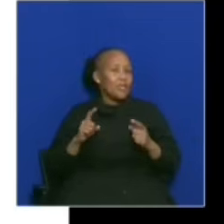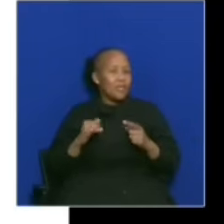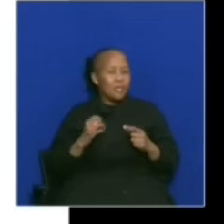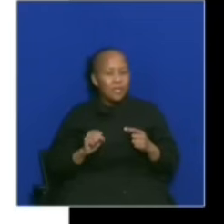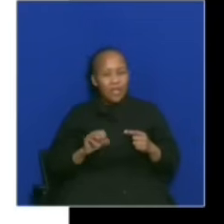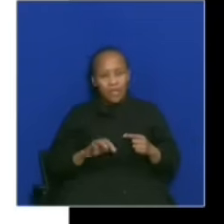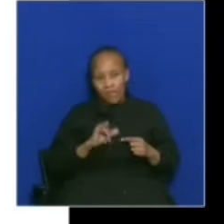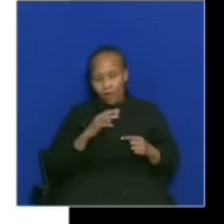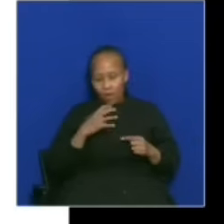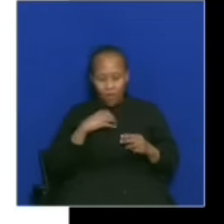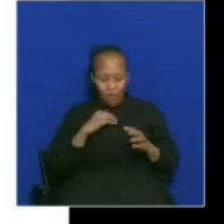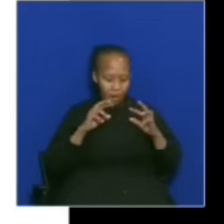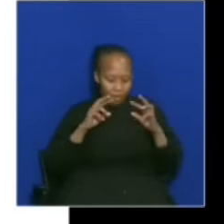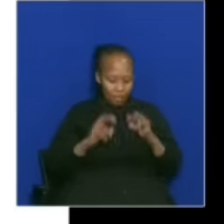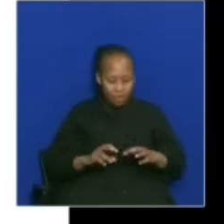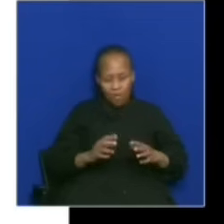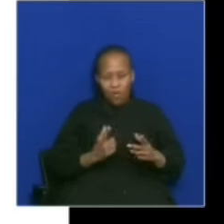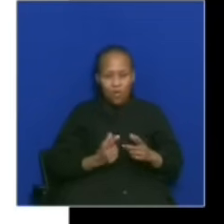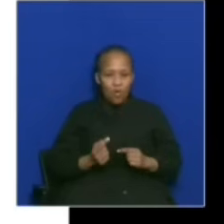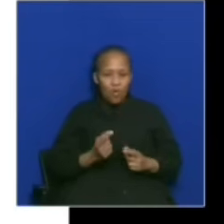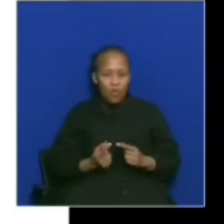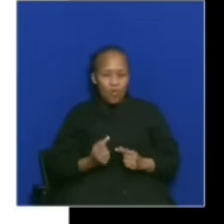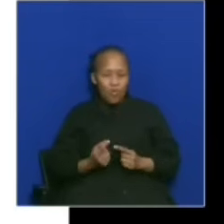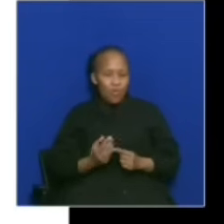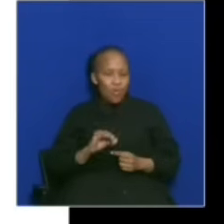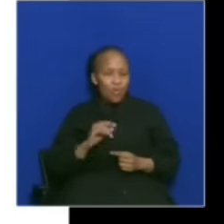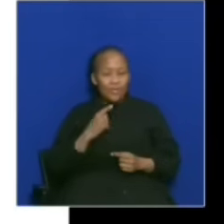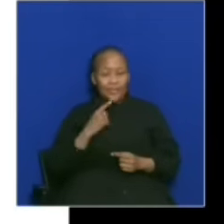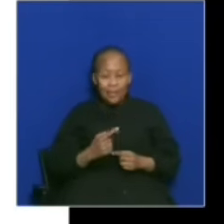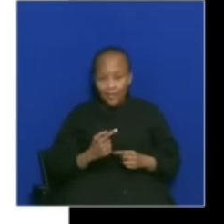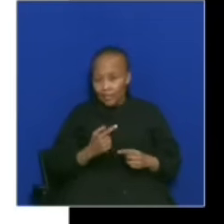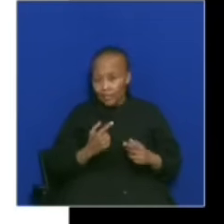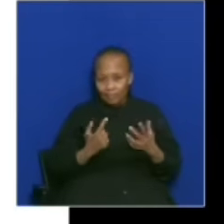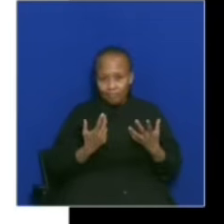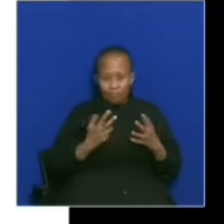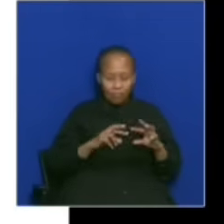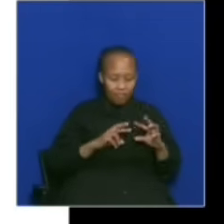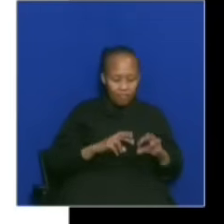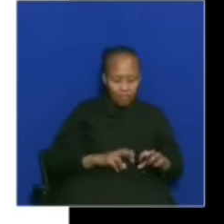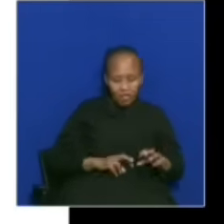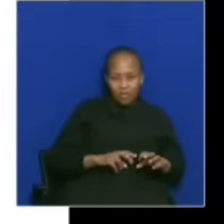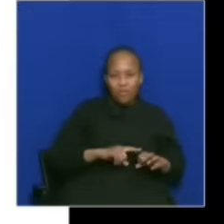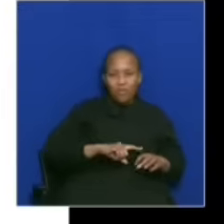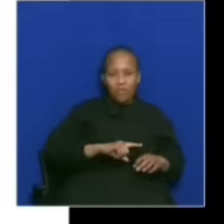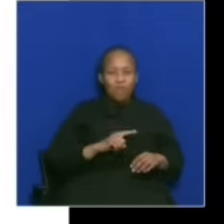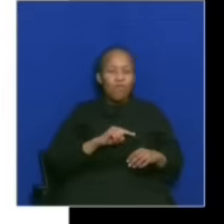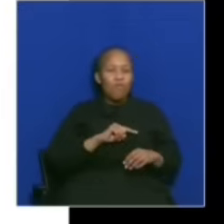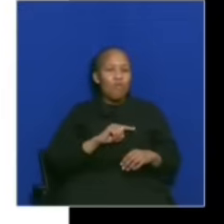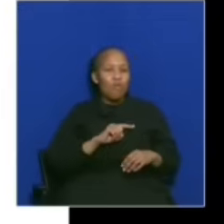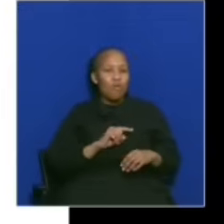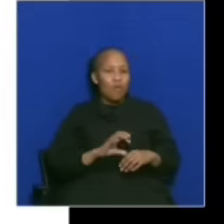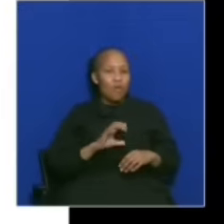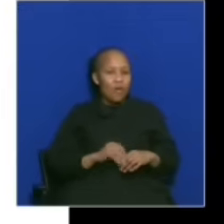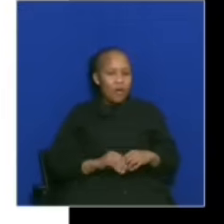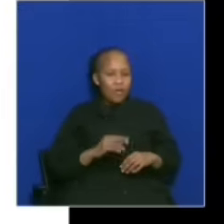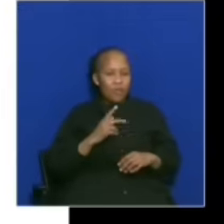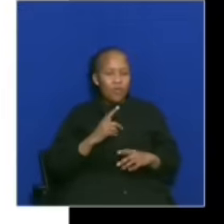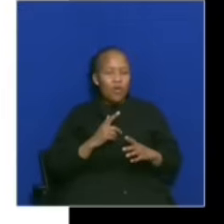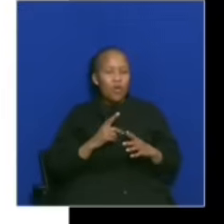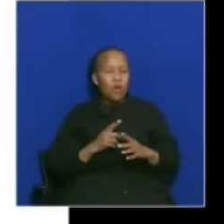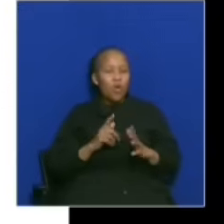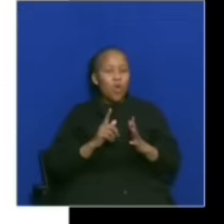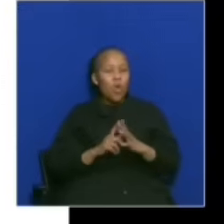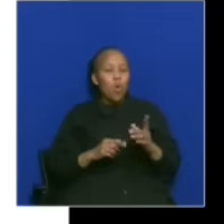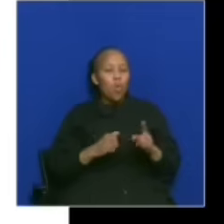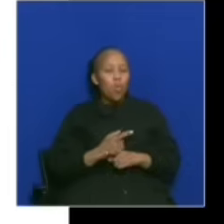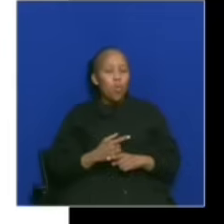Mr. Abramji. TJSA has been conducting research independently into the illicit trade over recent months and will be releasing our report soon.